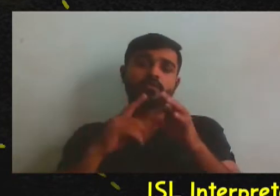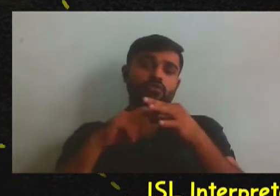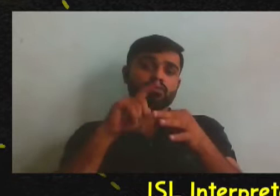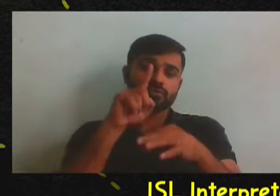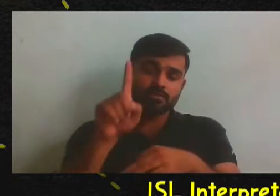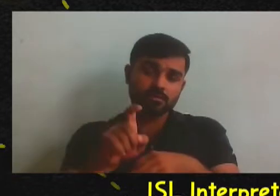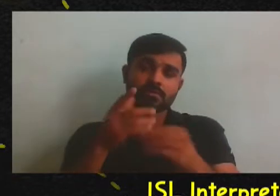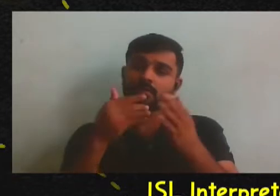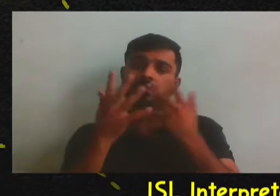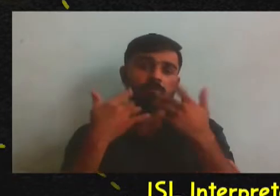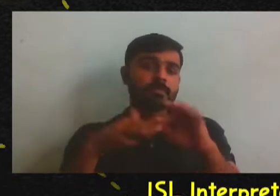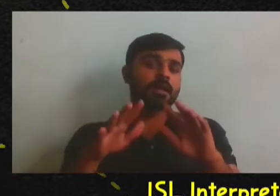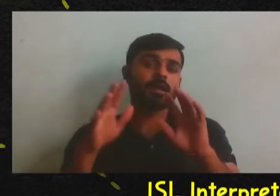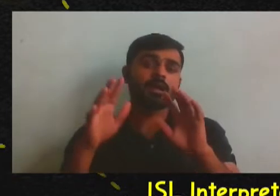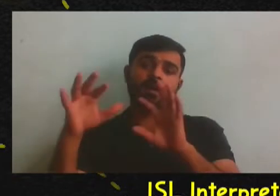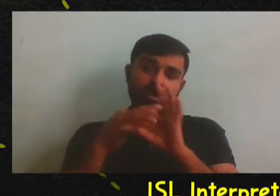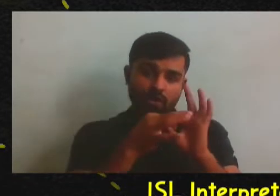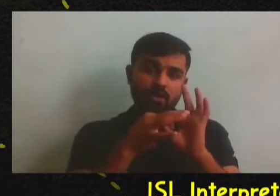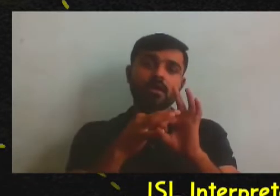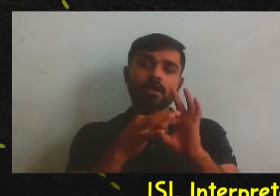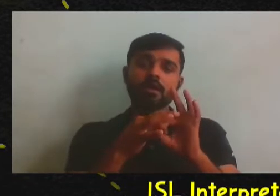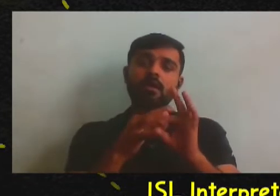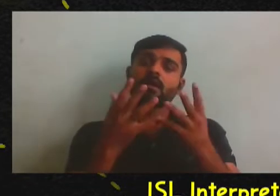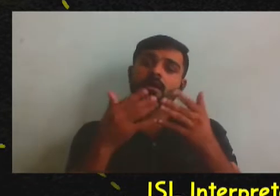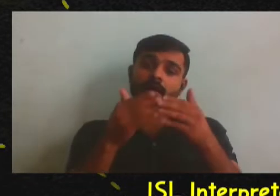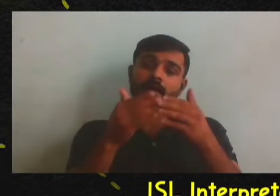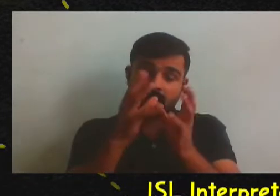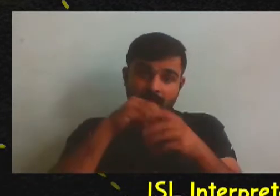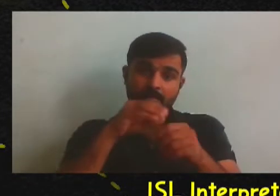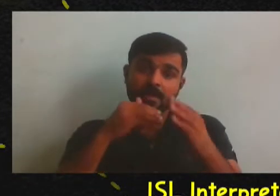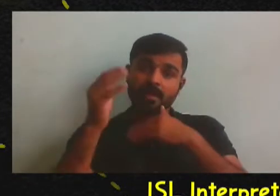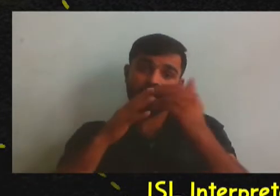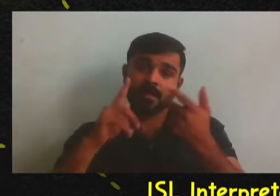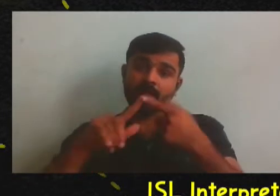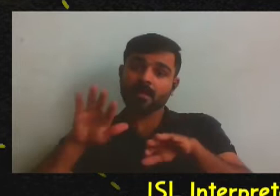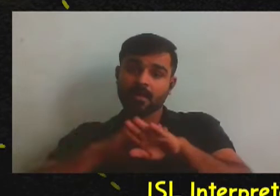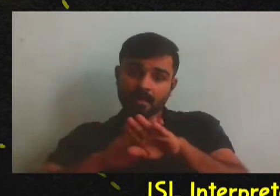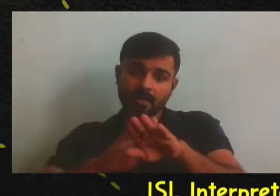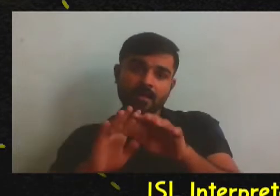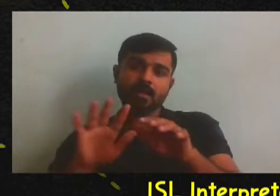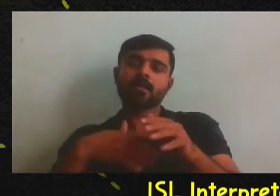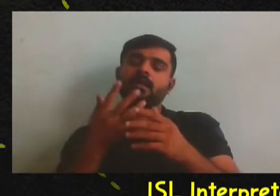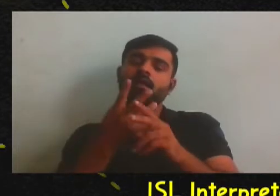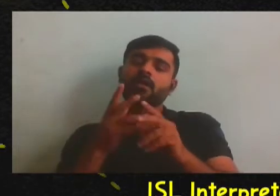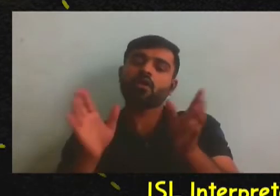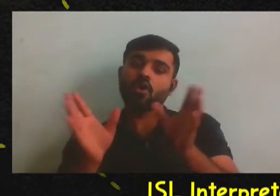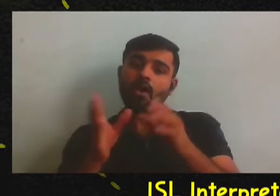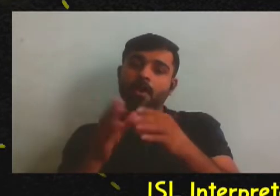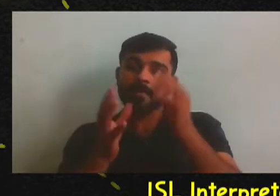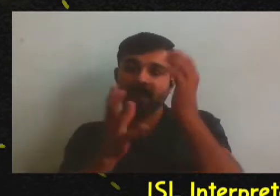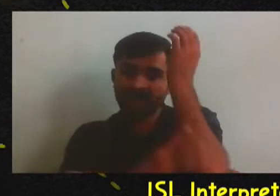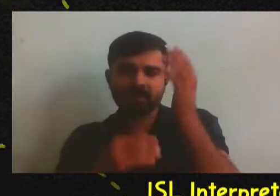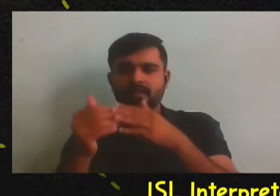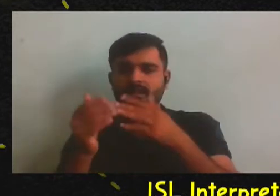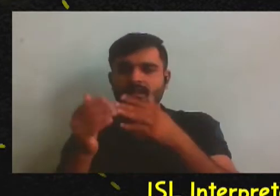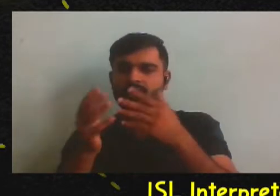whatever your context, whatever your marginalization, your structural exclusion, your poverty, it is